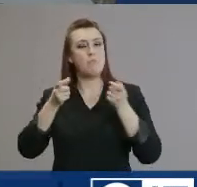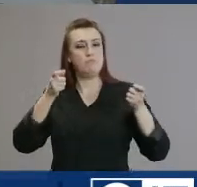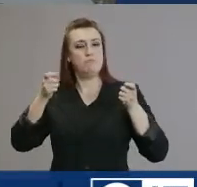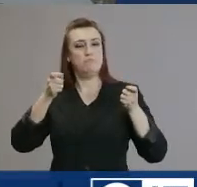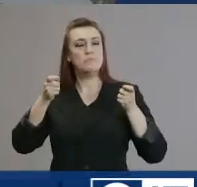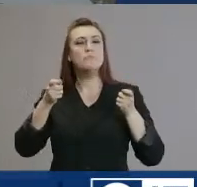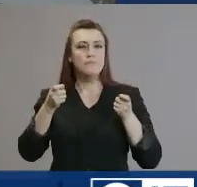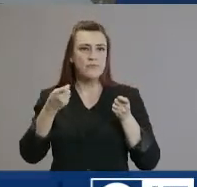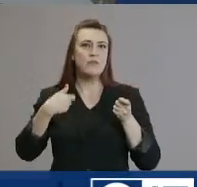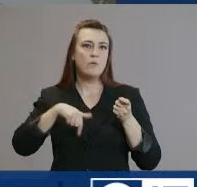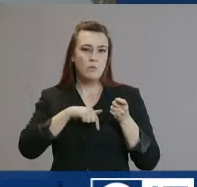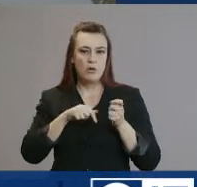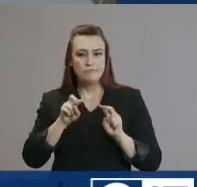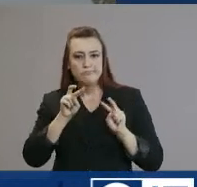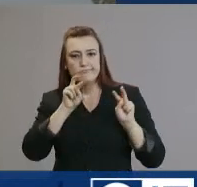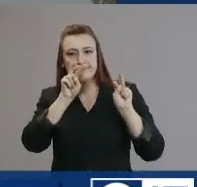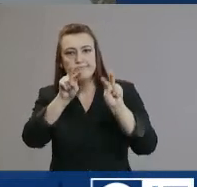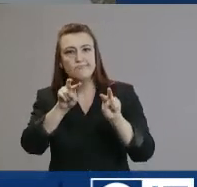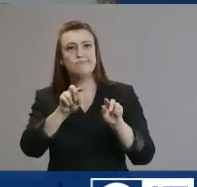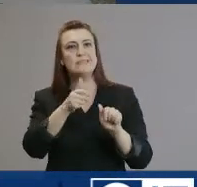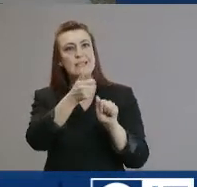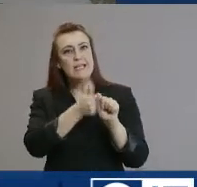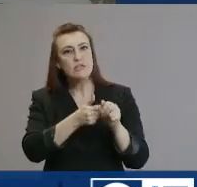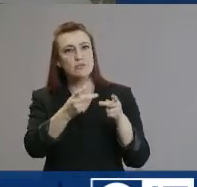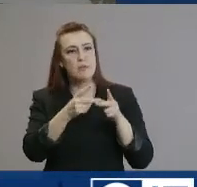site to the facilities to review those plans.